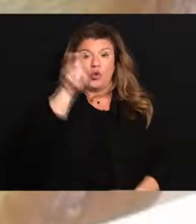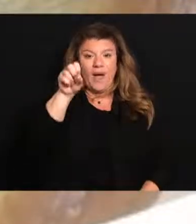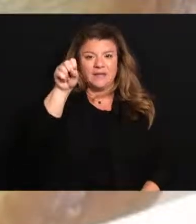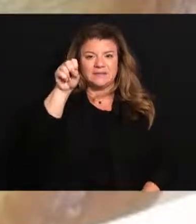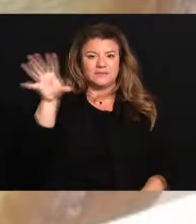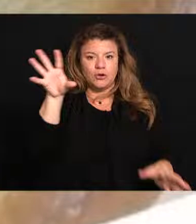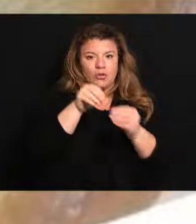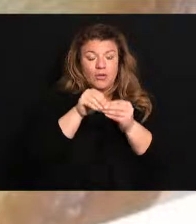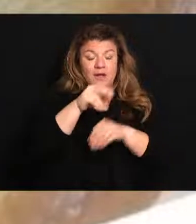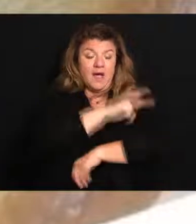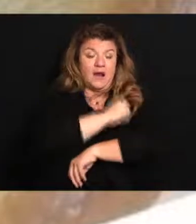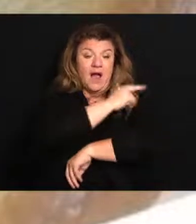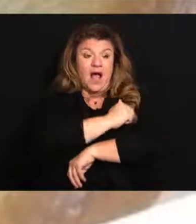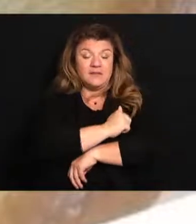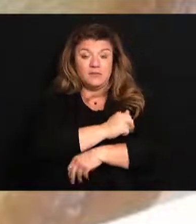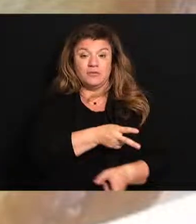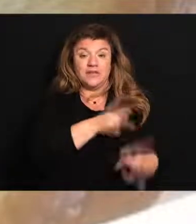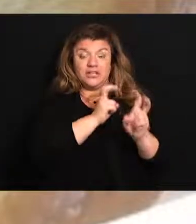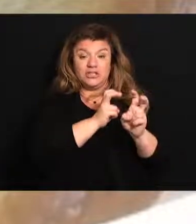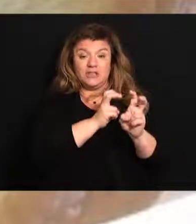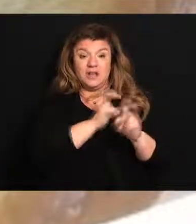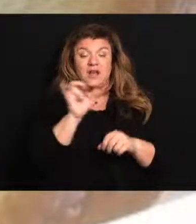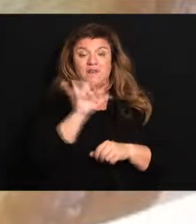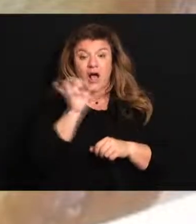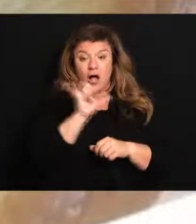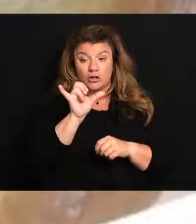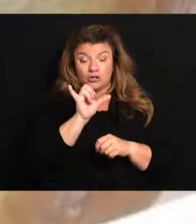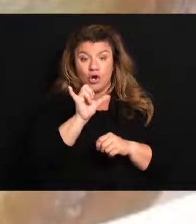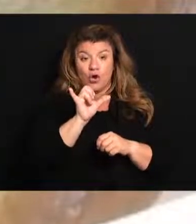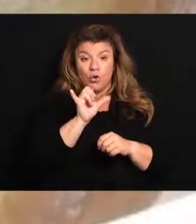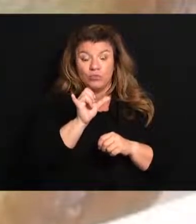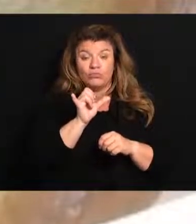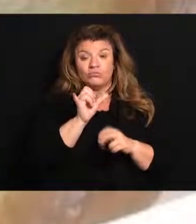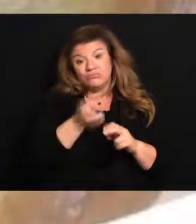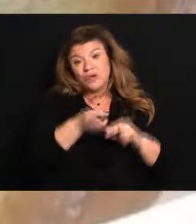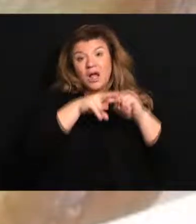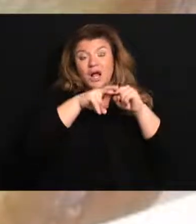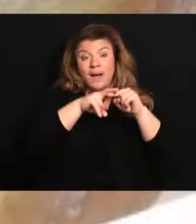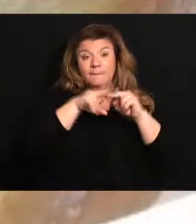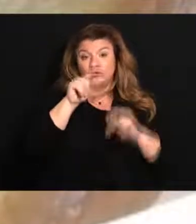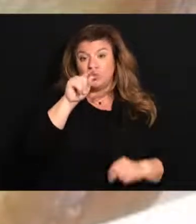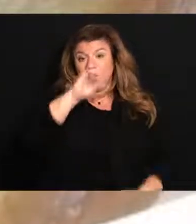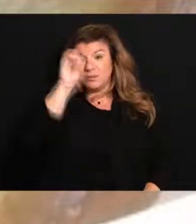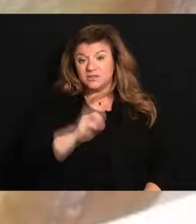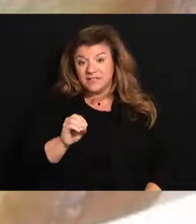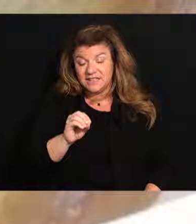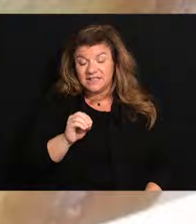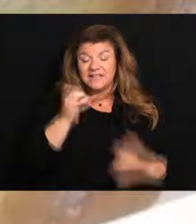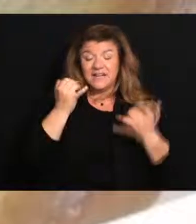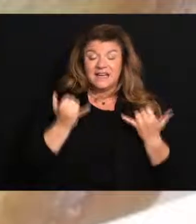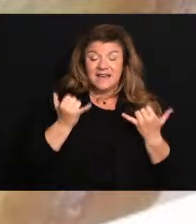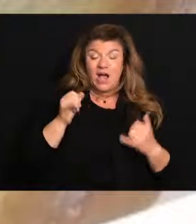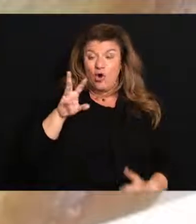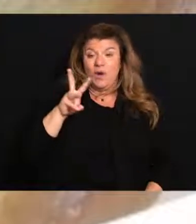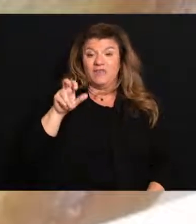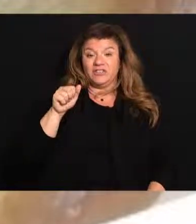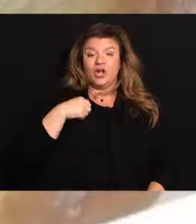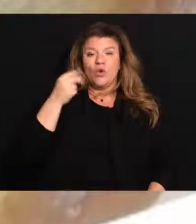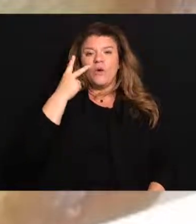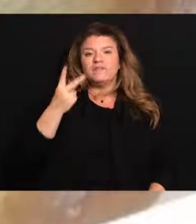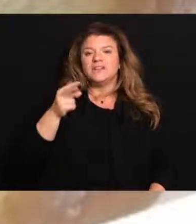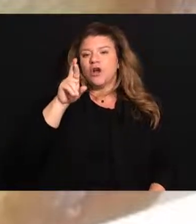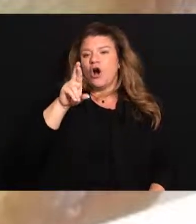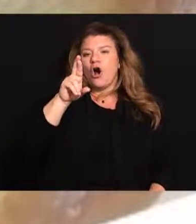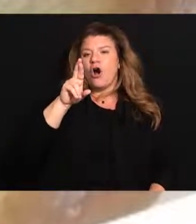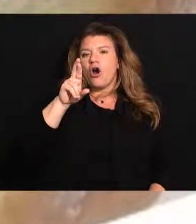And hospitalizations have also increased about 20%. And in West Virginia, we have seen our R value now